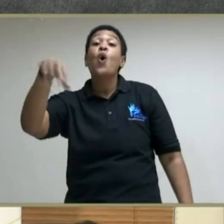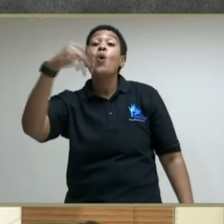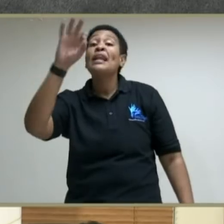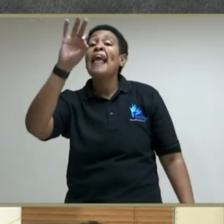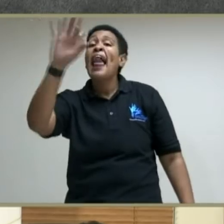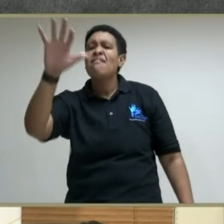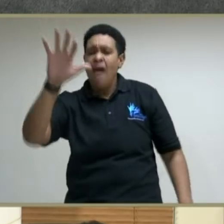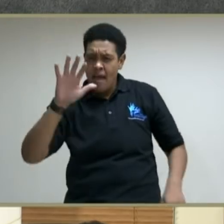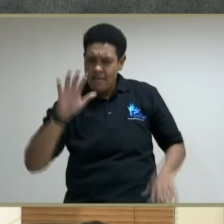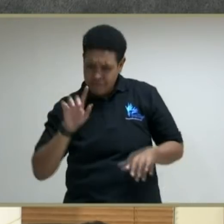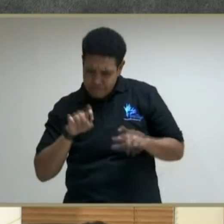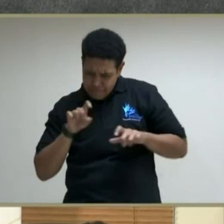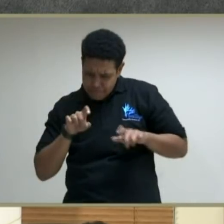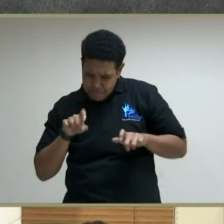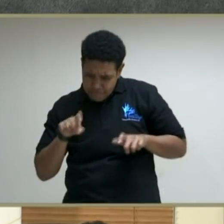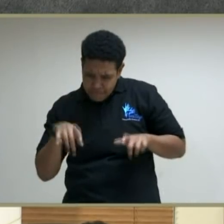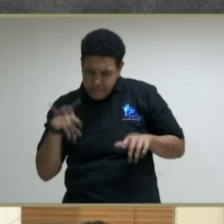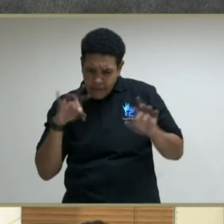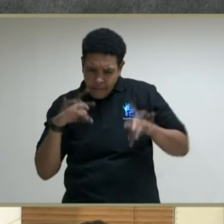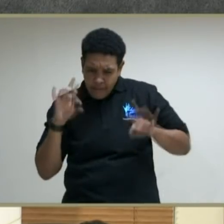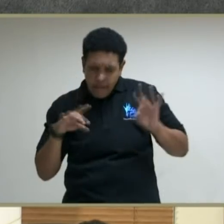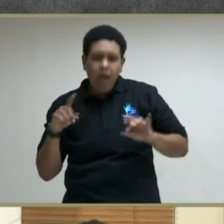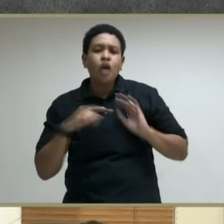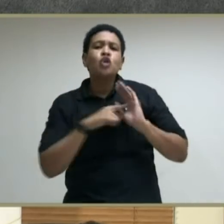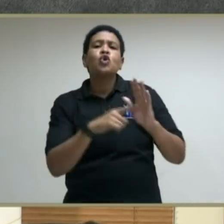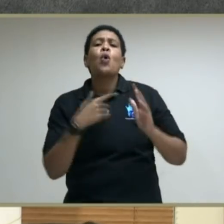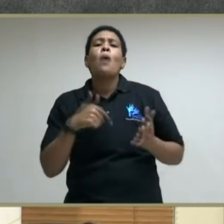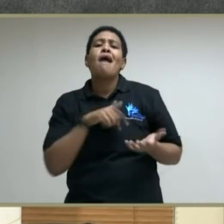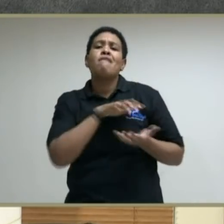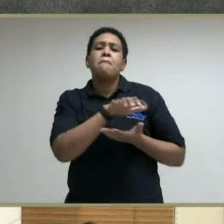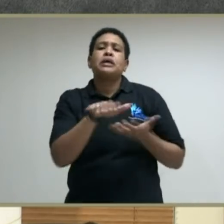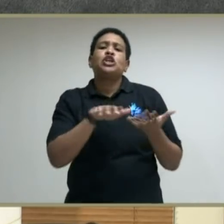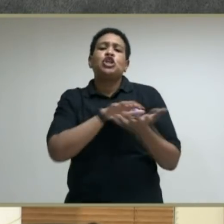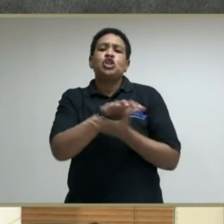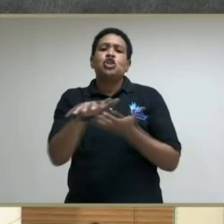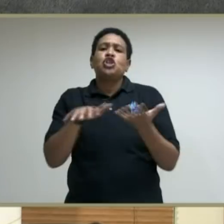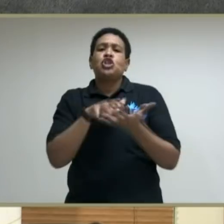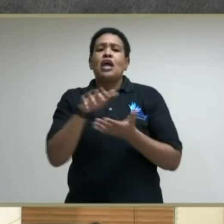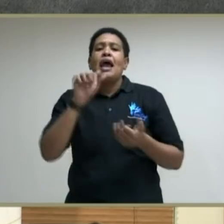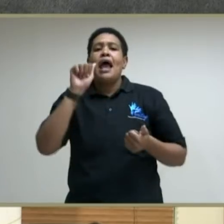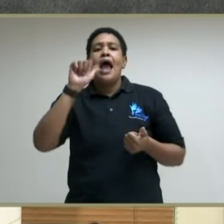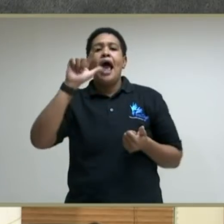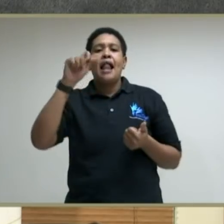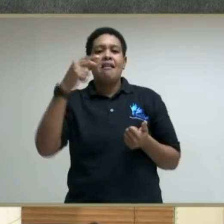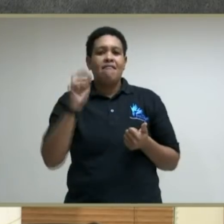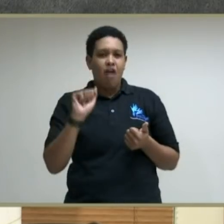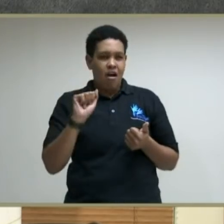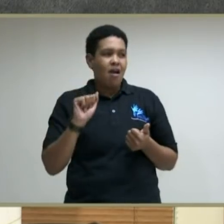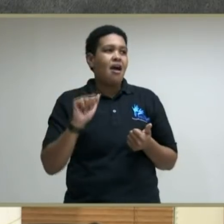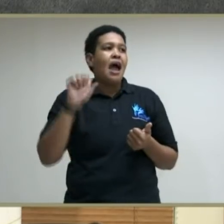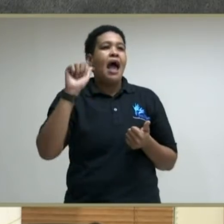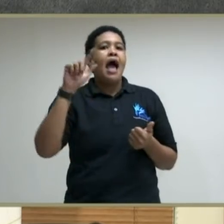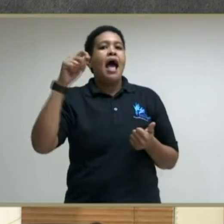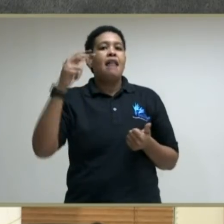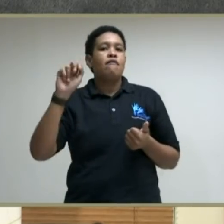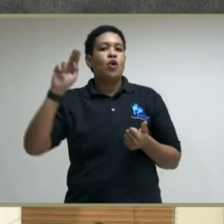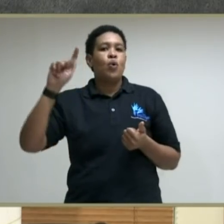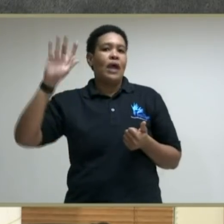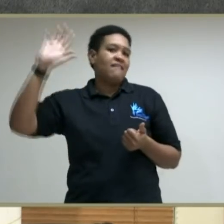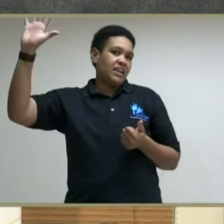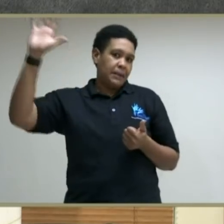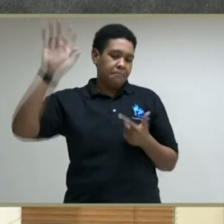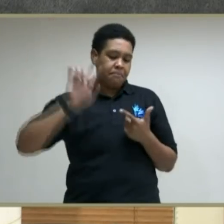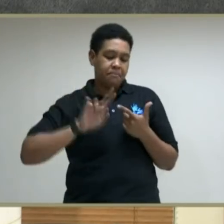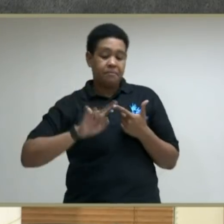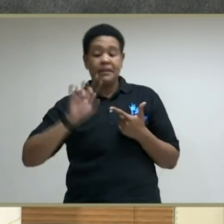sequenced. And what it is showing is that we're having a mixture of the alpha, remember the alpha is the UK variant, and